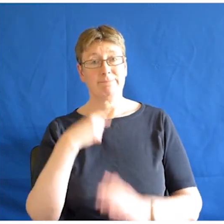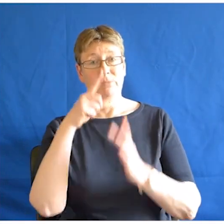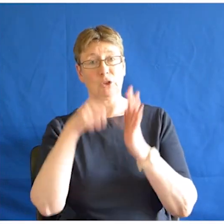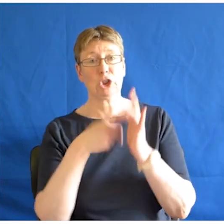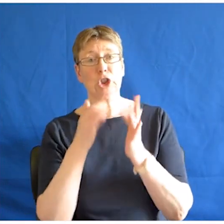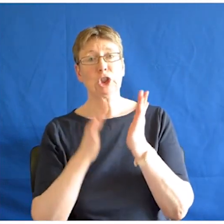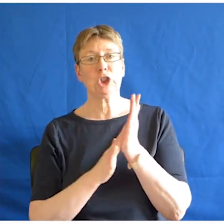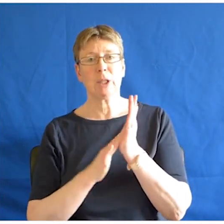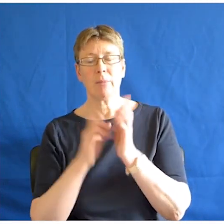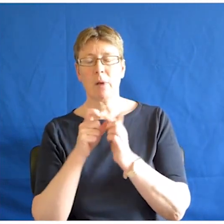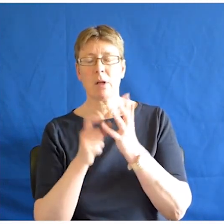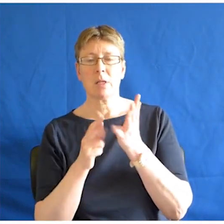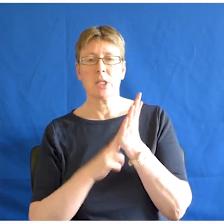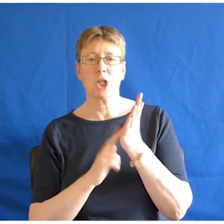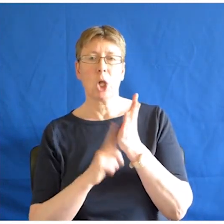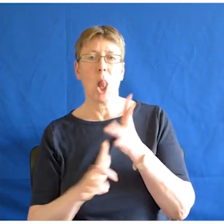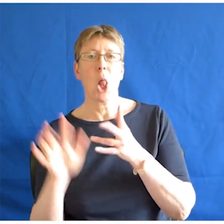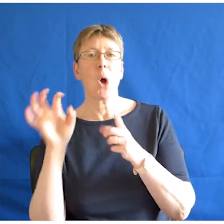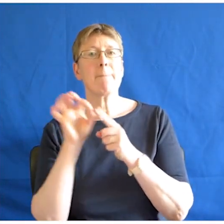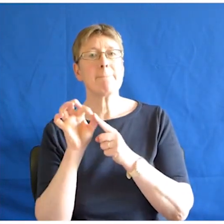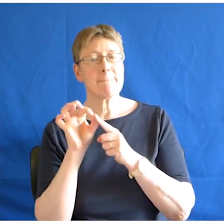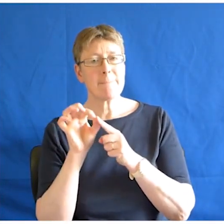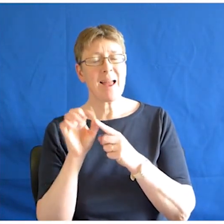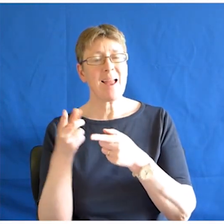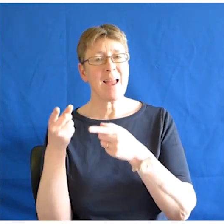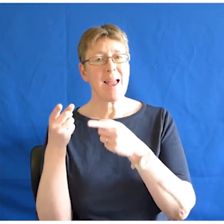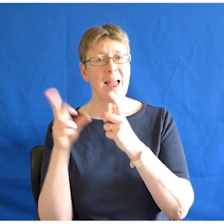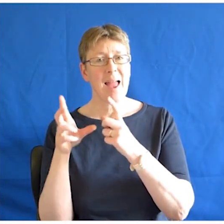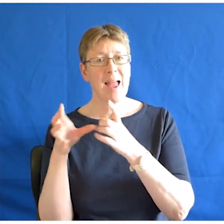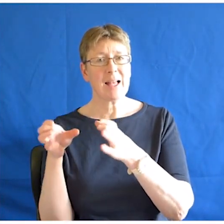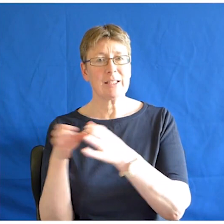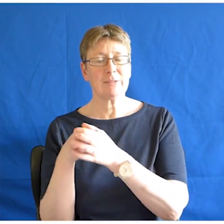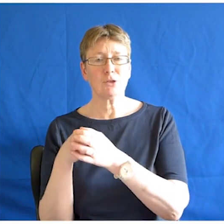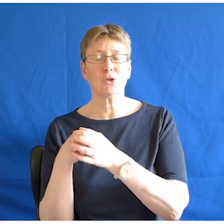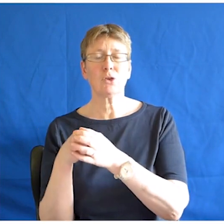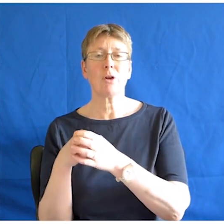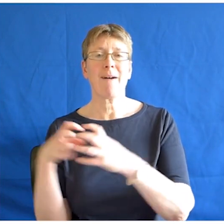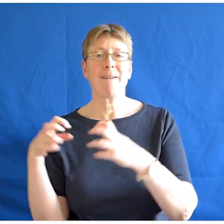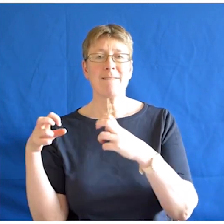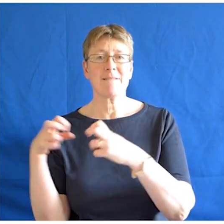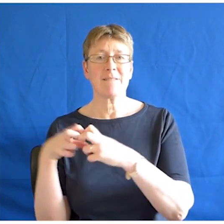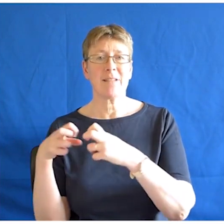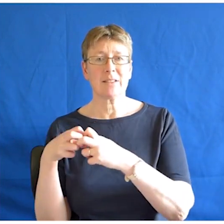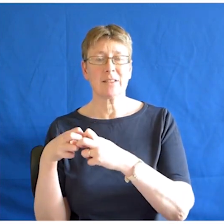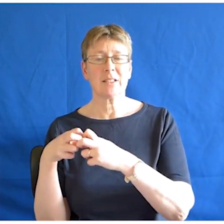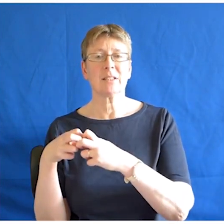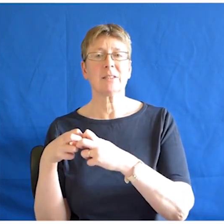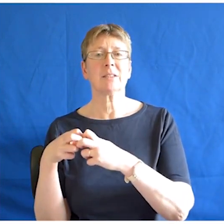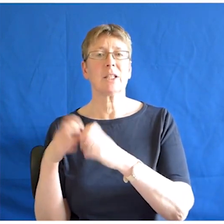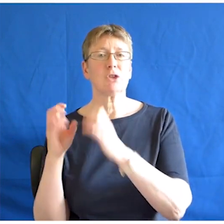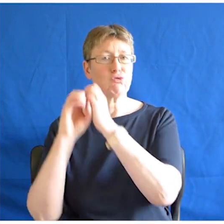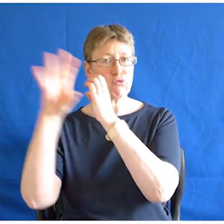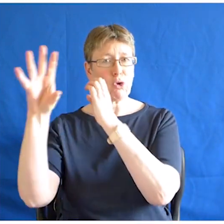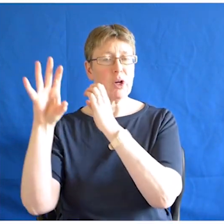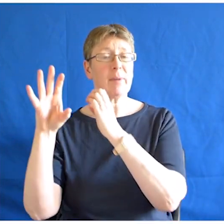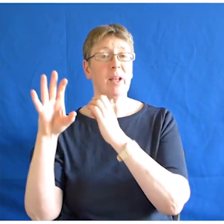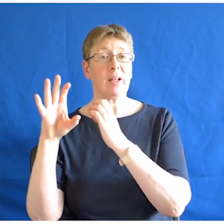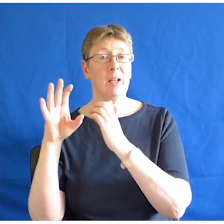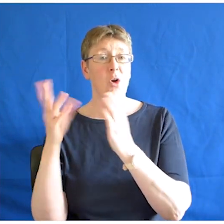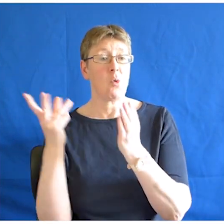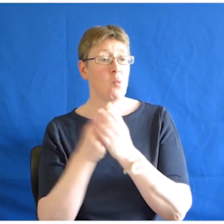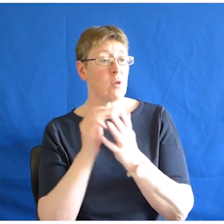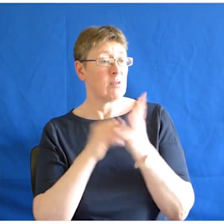Hi there, Jim Dunlop here, head of the School of Physics and Astronomy, and just on behalf of everyone in the school, I would